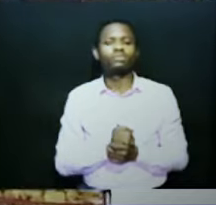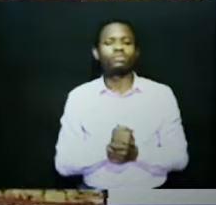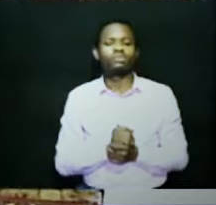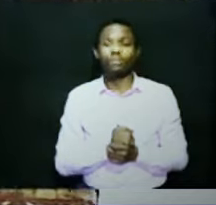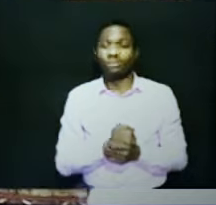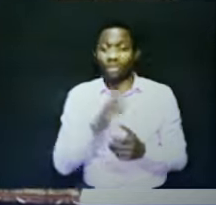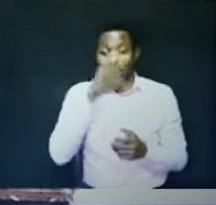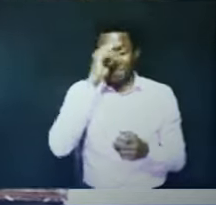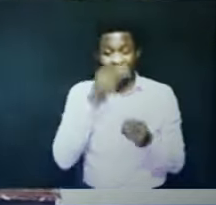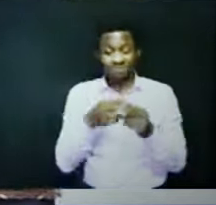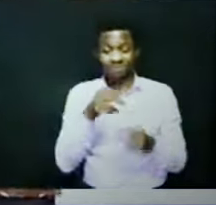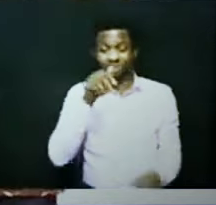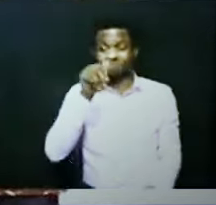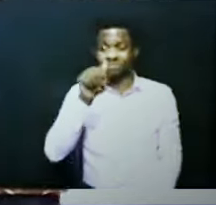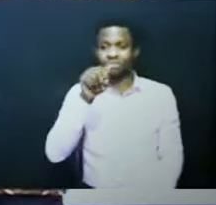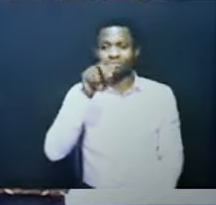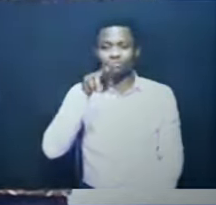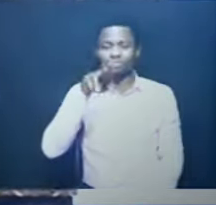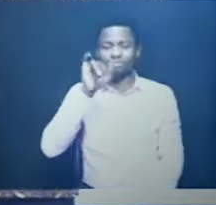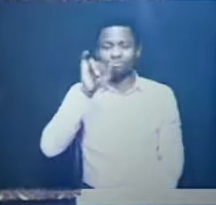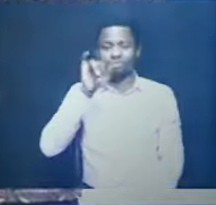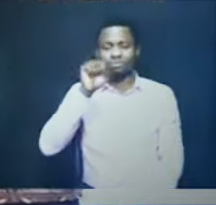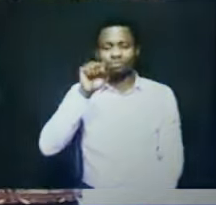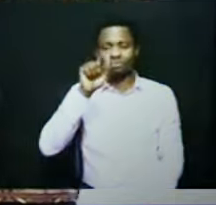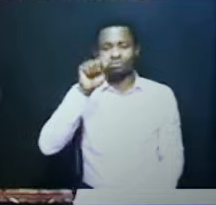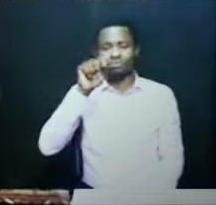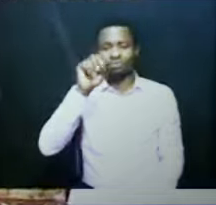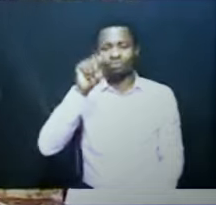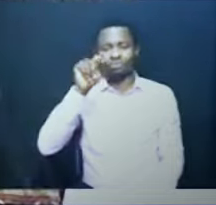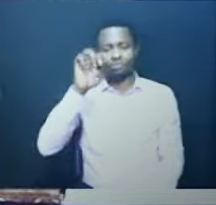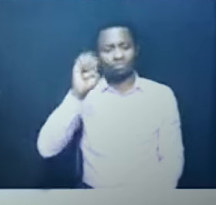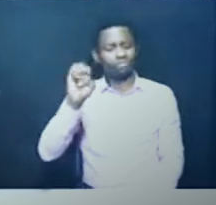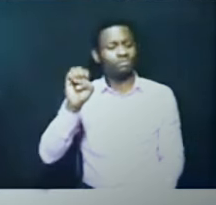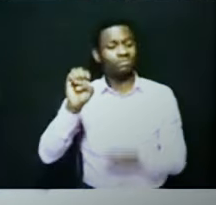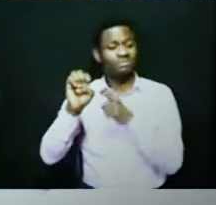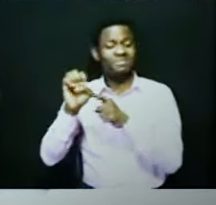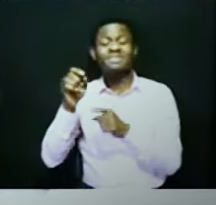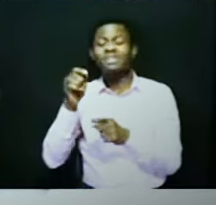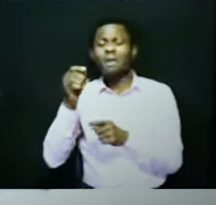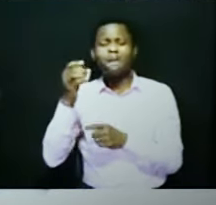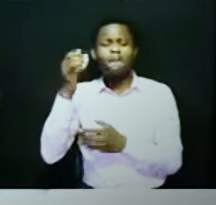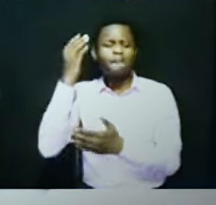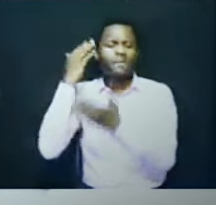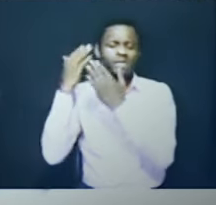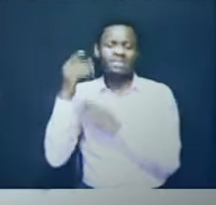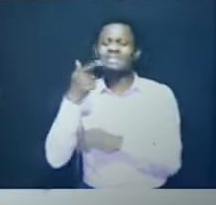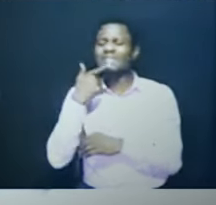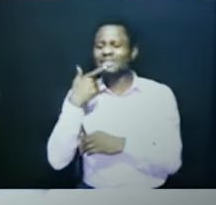Aristotle said this many years ago, and I want to quote. Maybe a friend Aristotle in the four